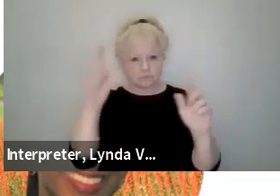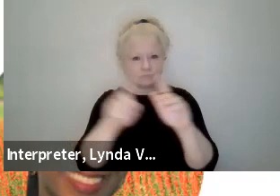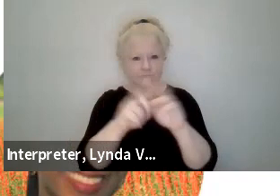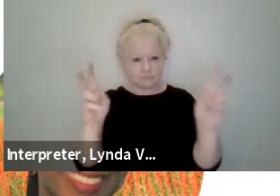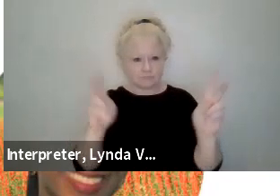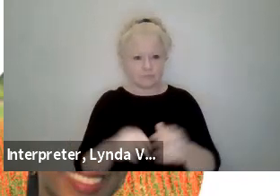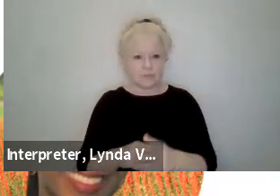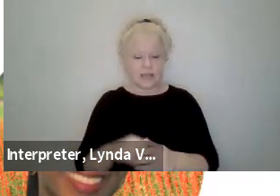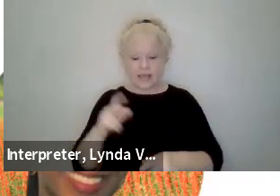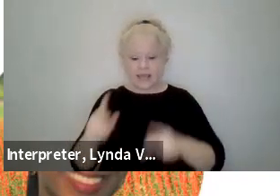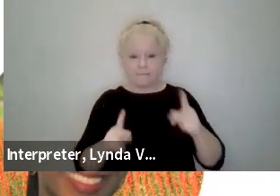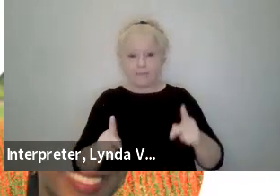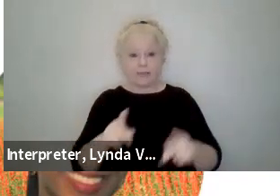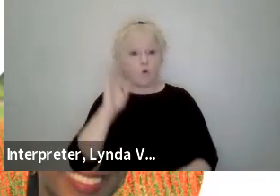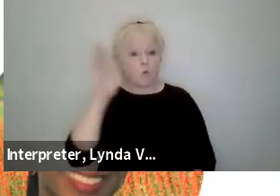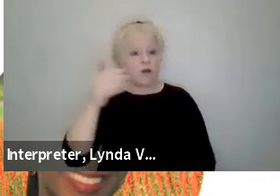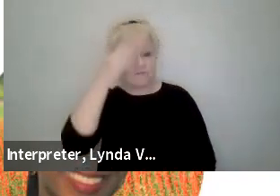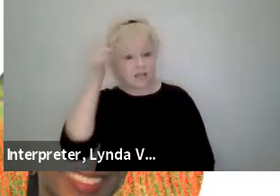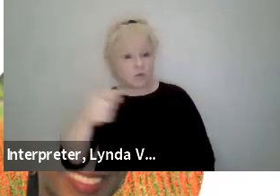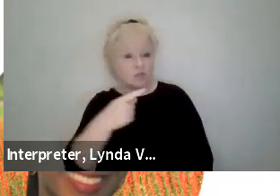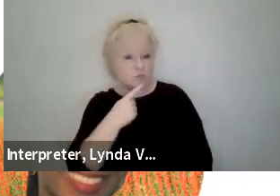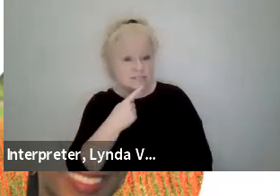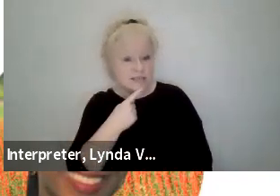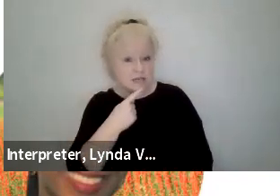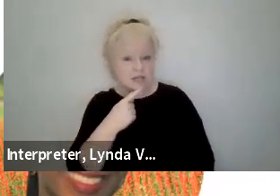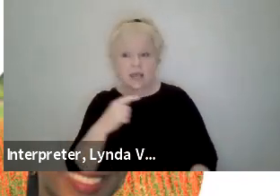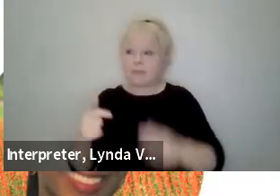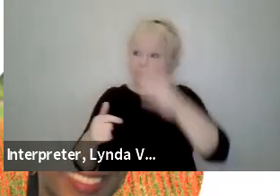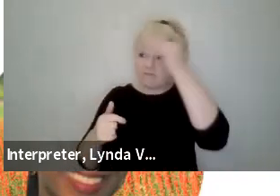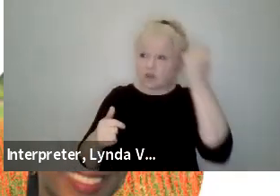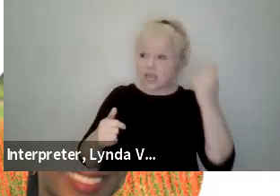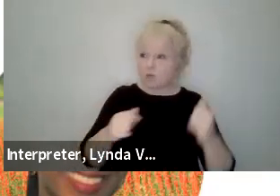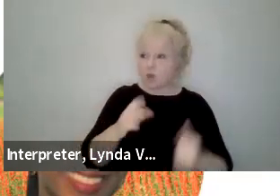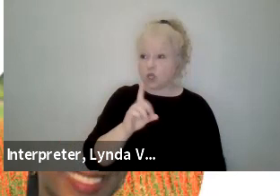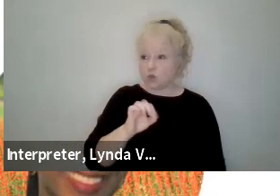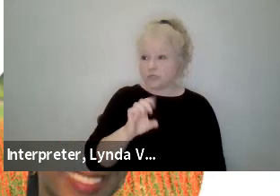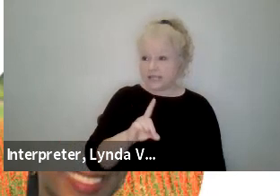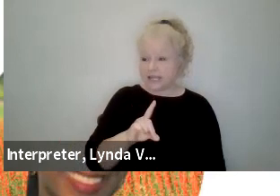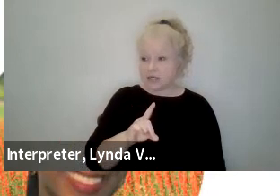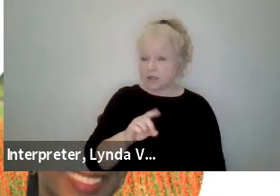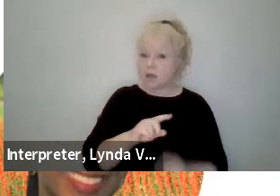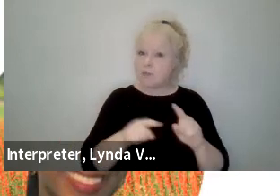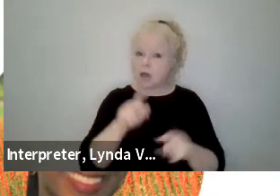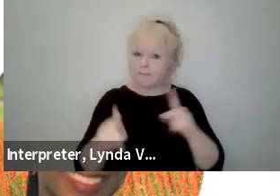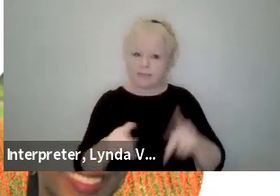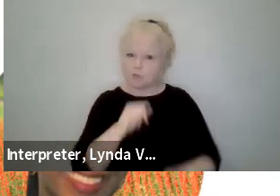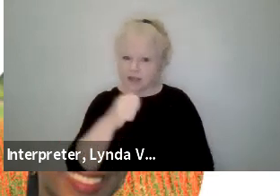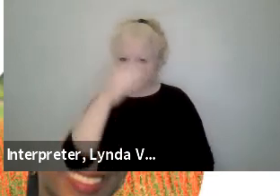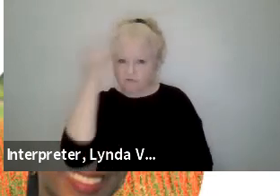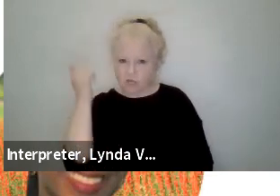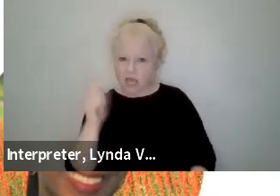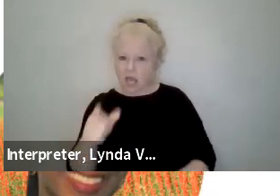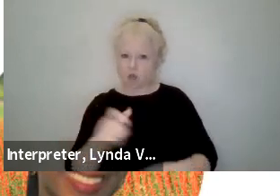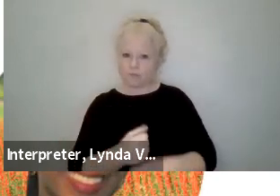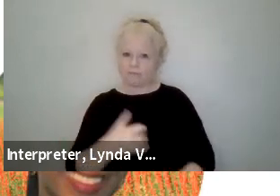People will forget what you said, people will forget what you did, but people will never forget how you made them